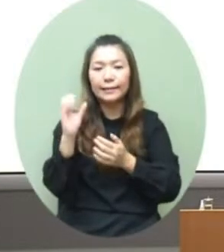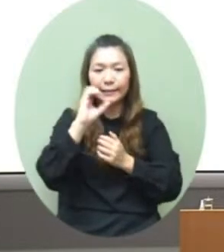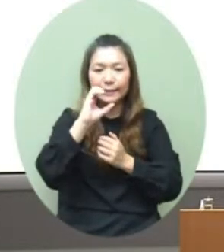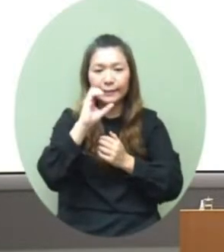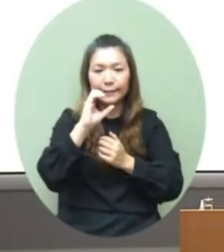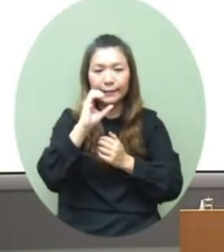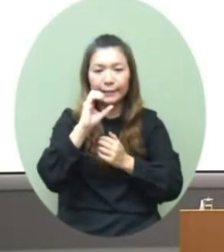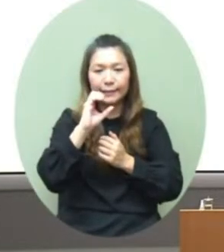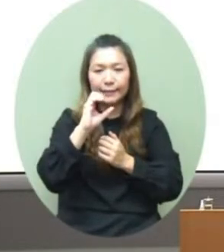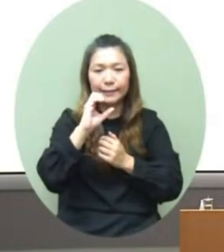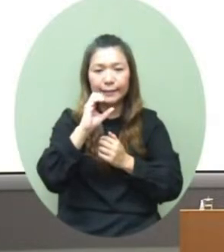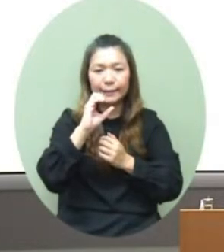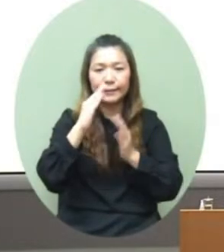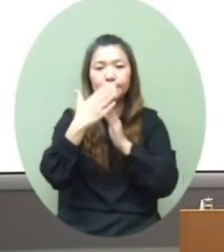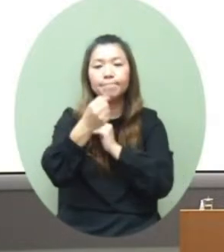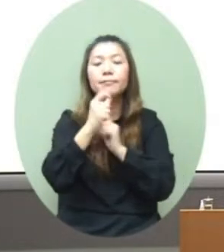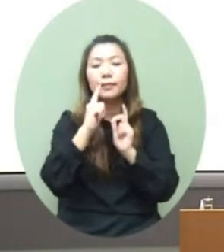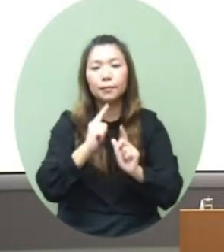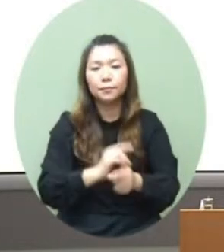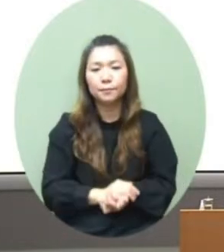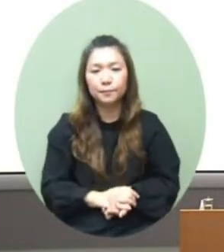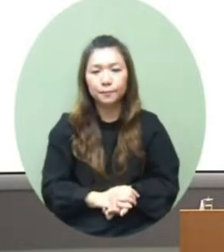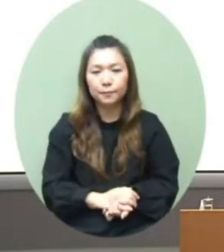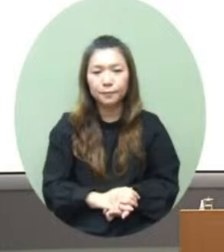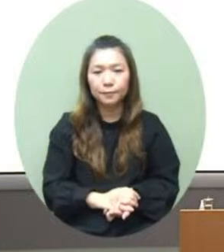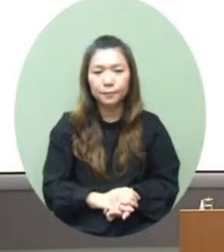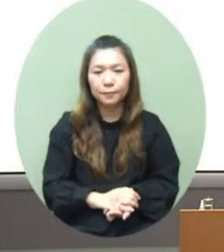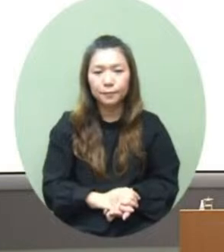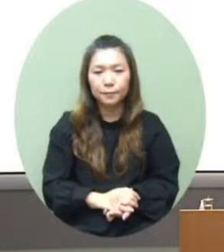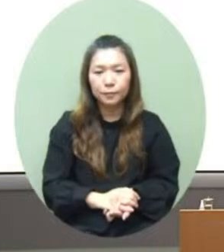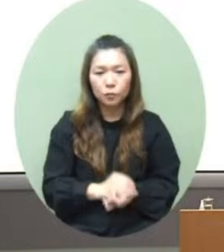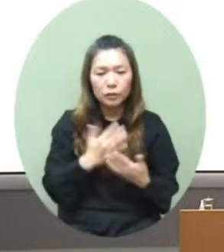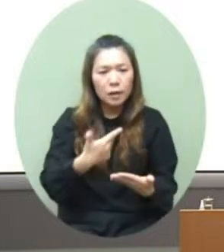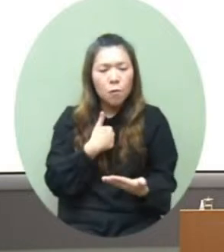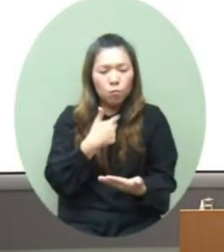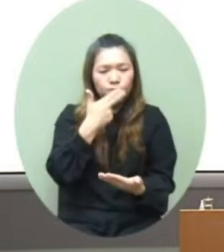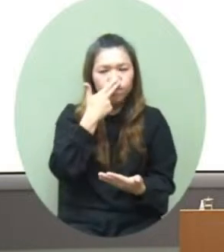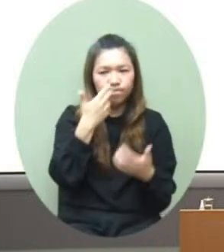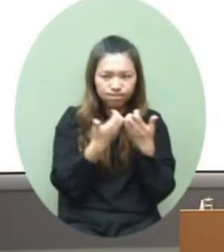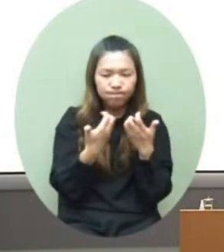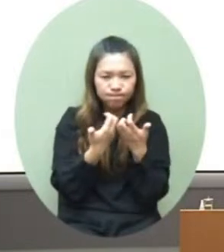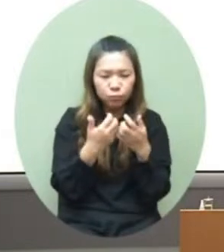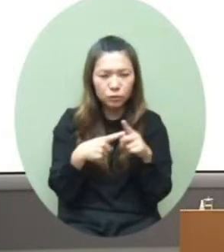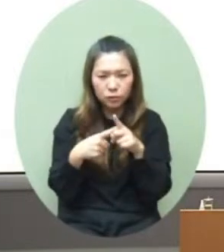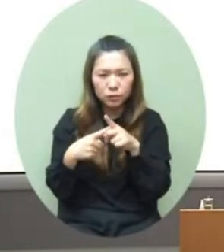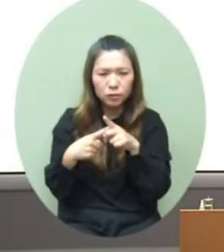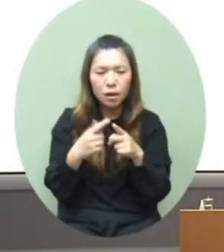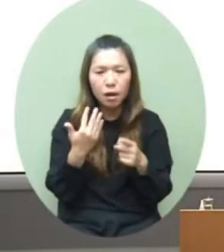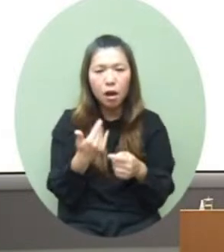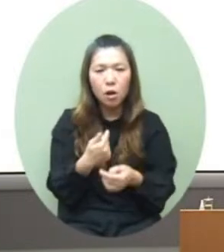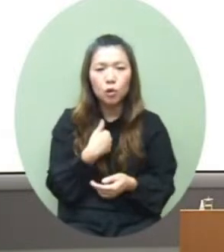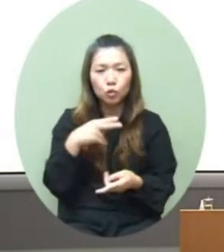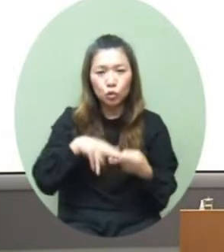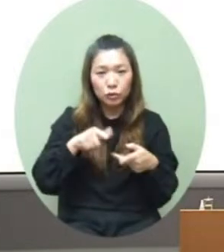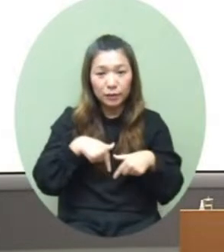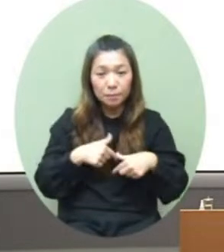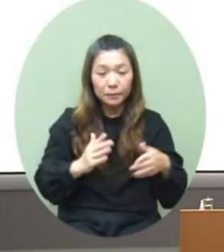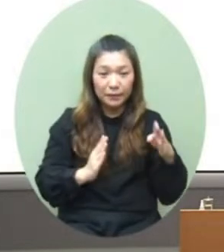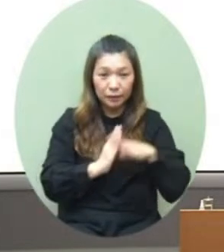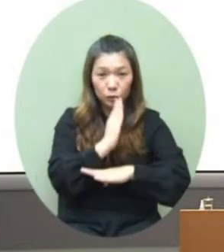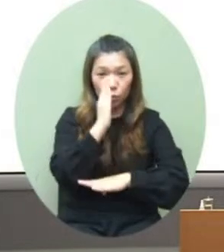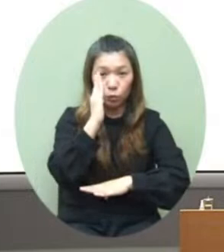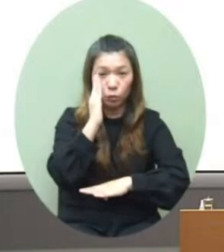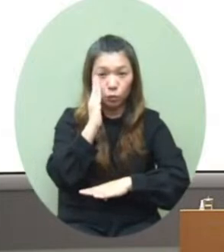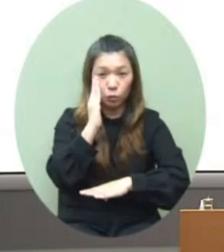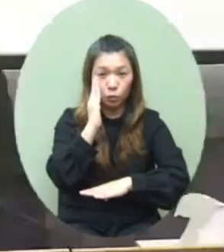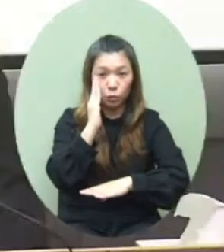Sealand Carnival at the Victoria Harbour, I will ask Mr. Chang to give you more details. We are preparing the